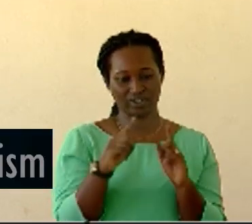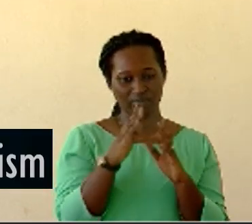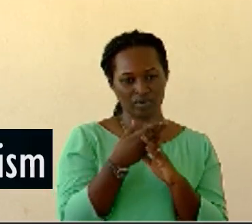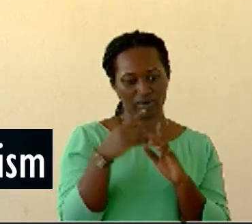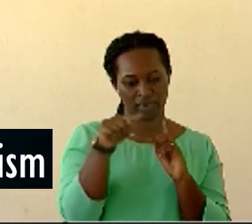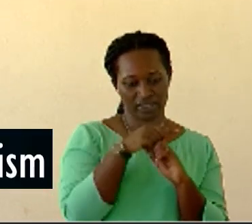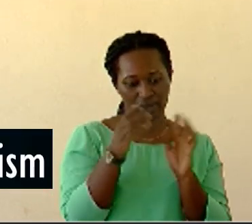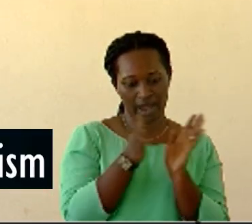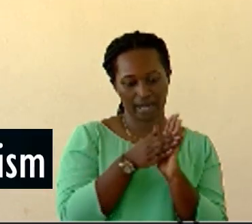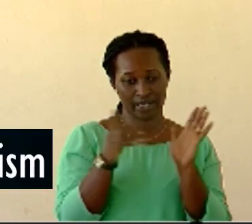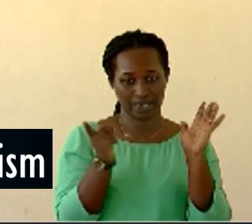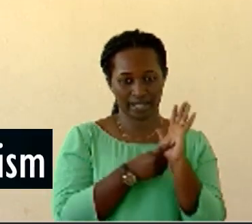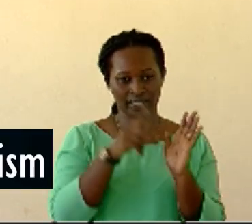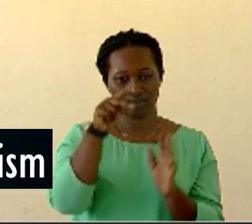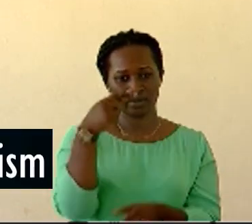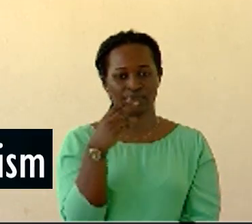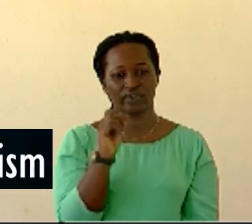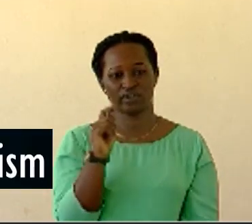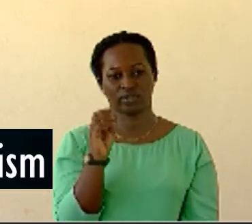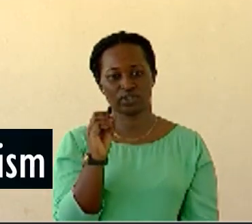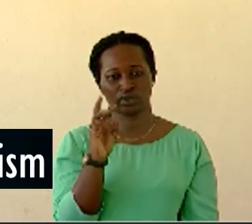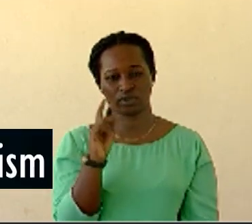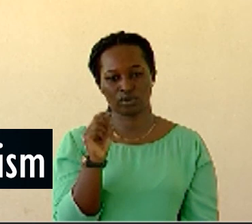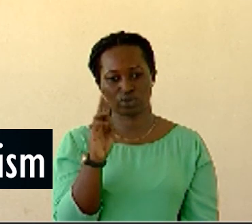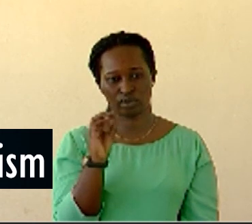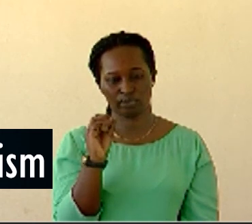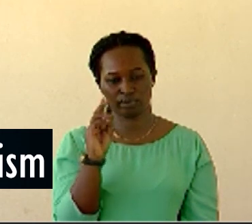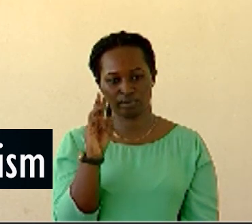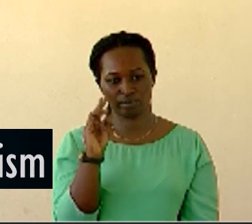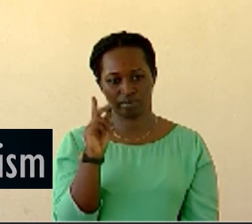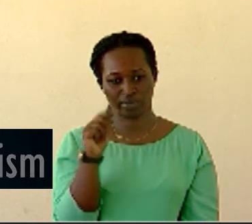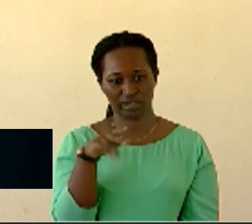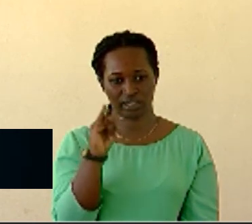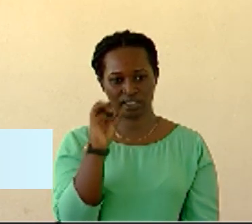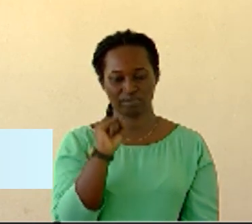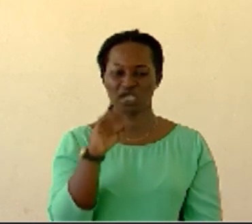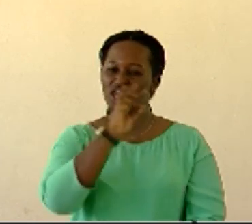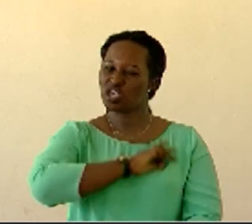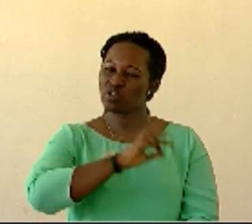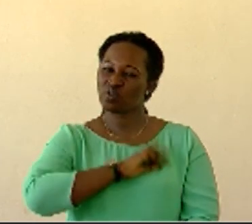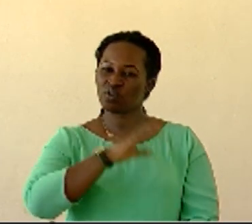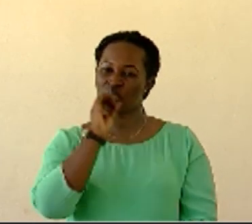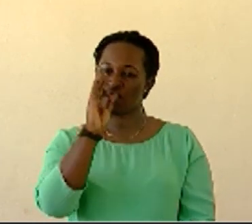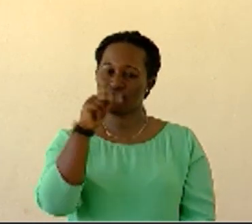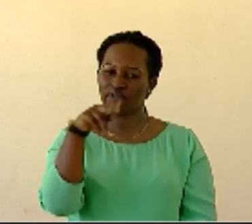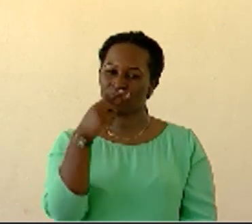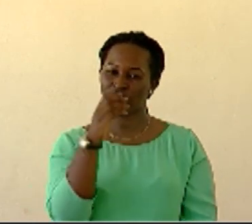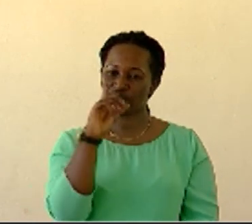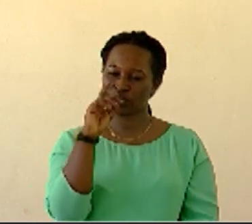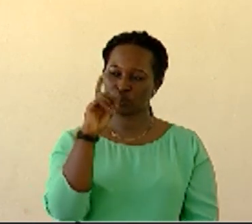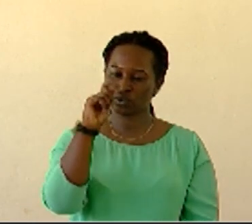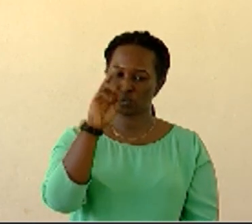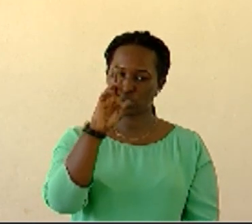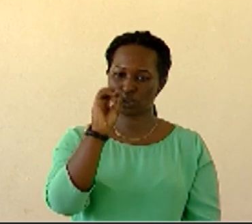and negative phototropism? Question number 4, what are the advantages of phototropism? Question